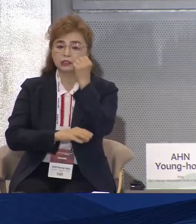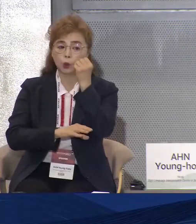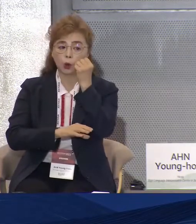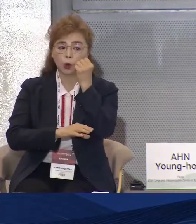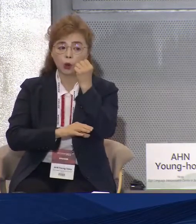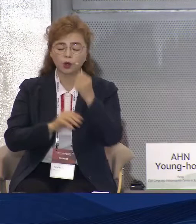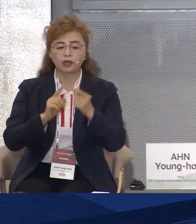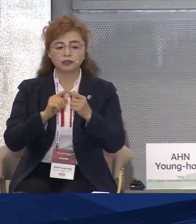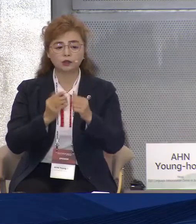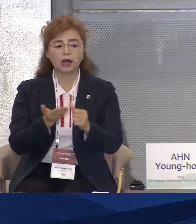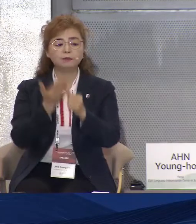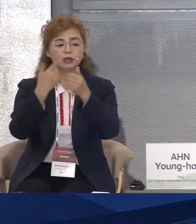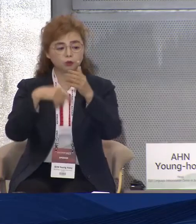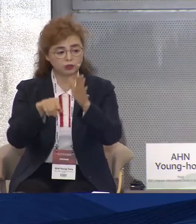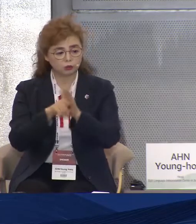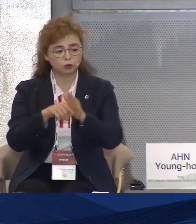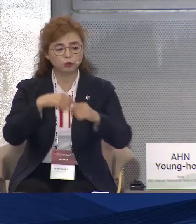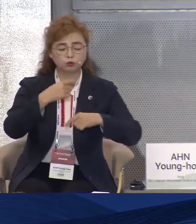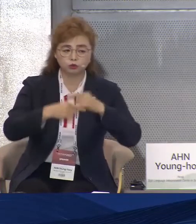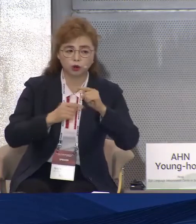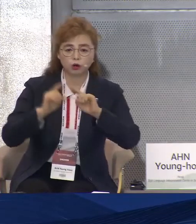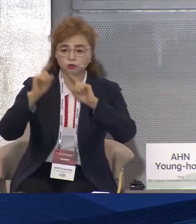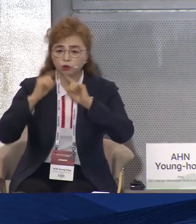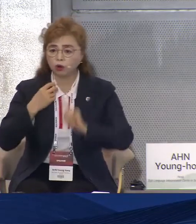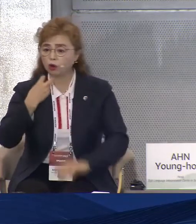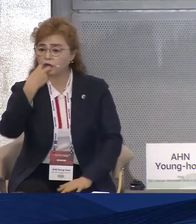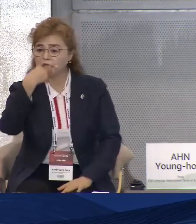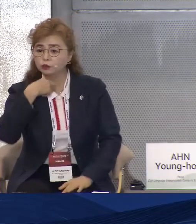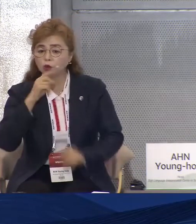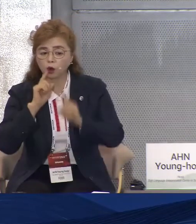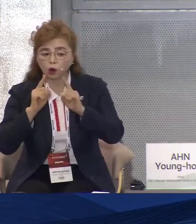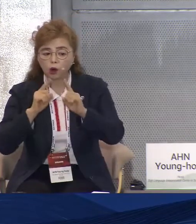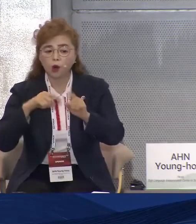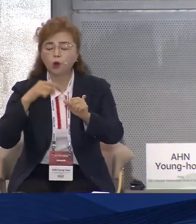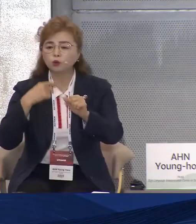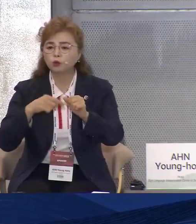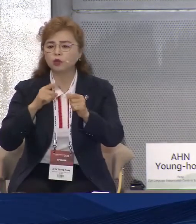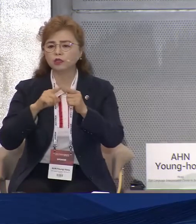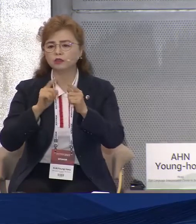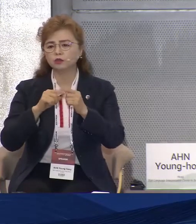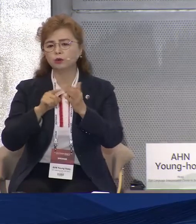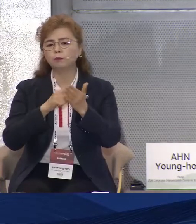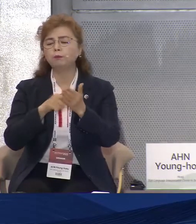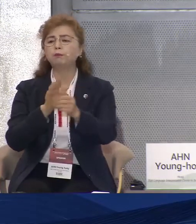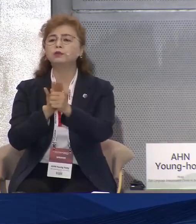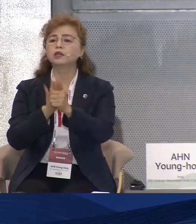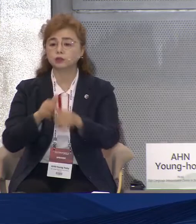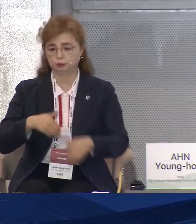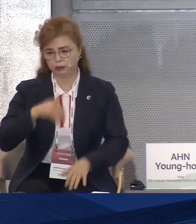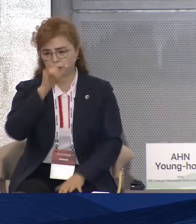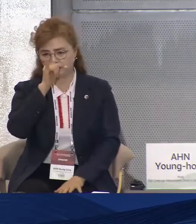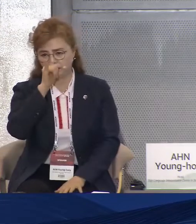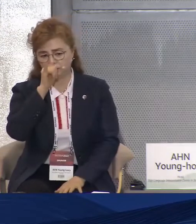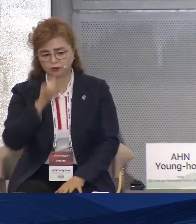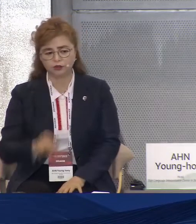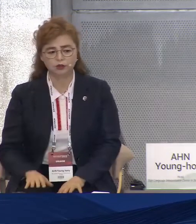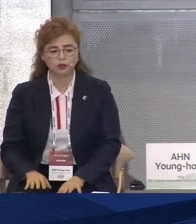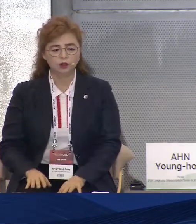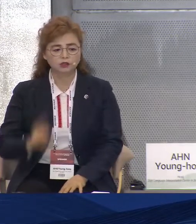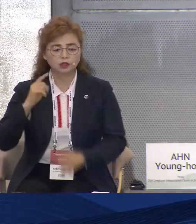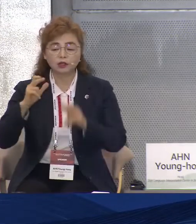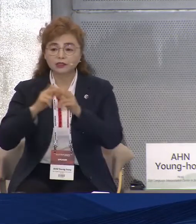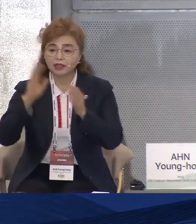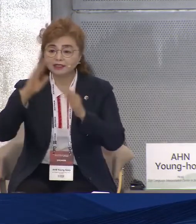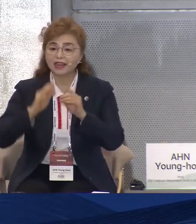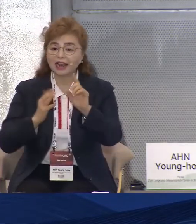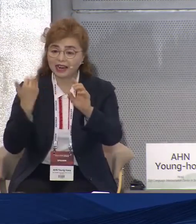And in order to cultivate the basics of the formation of subject concepts for students with hearing loss, bilingual education of sign language